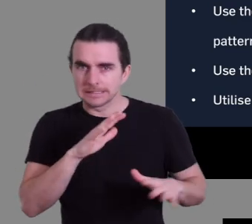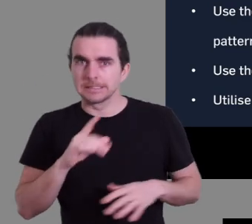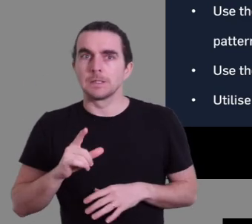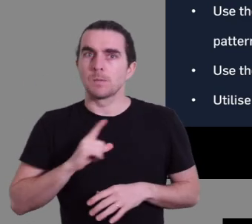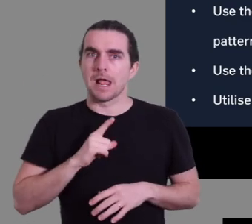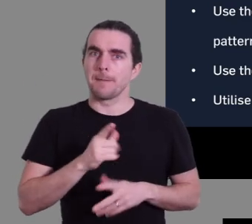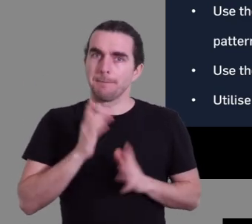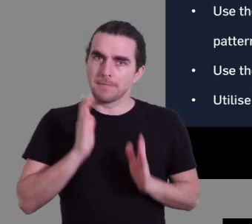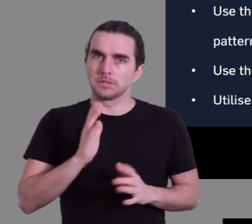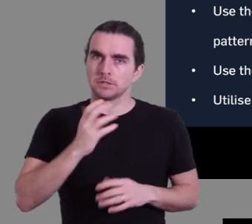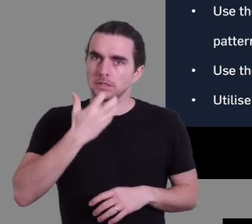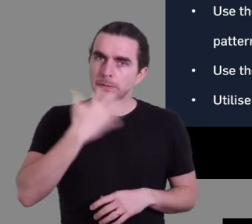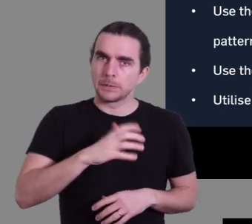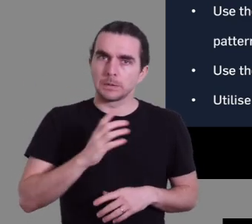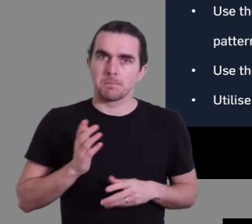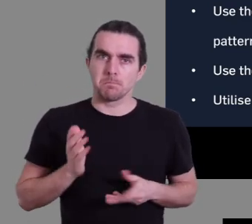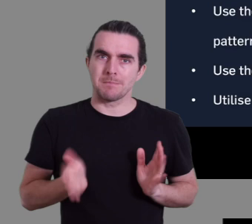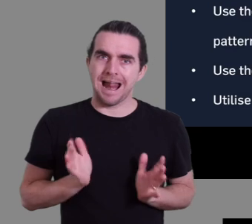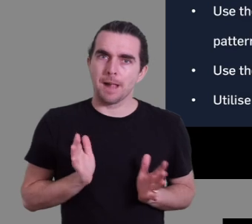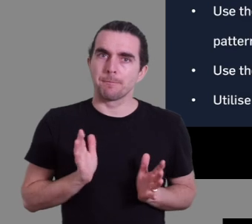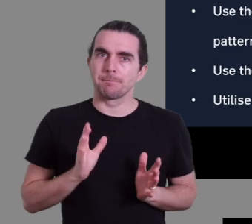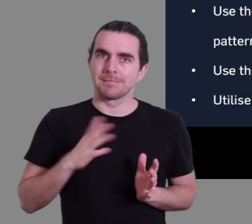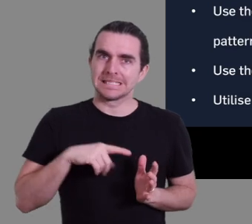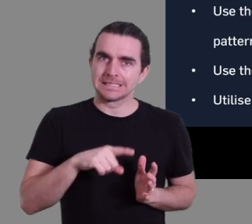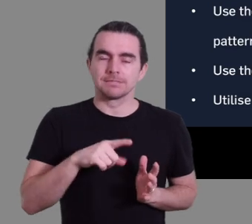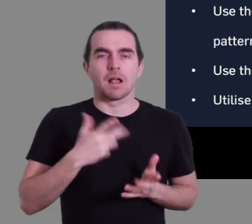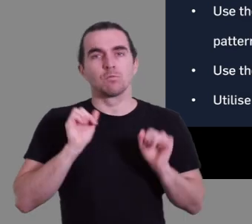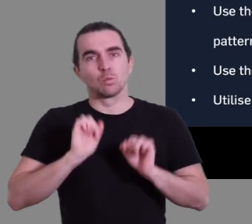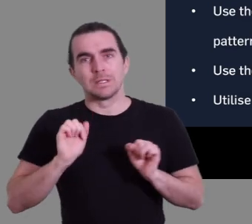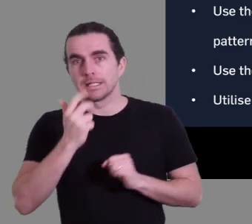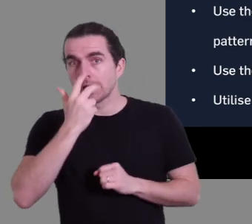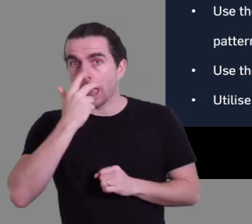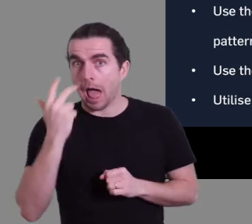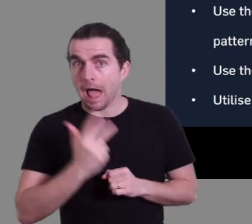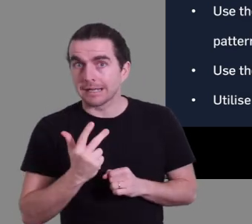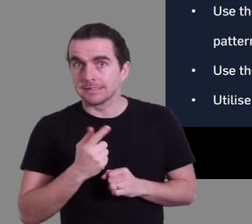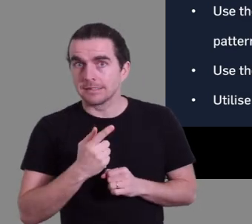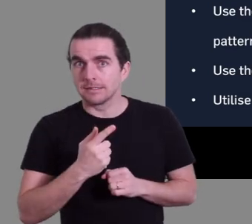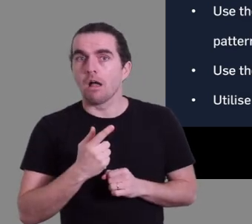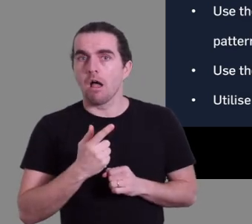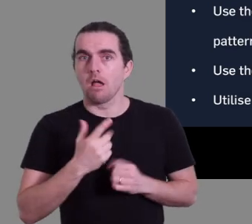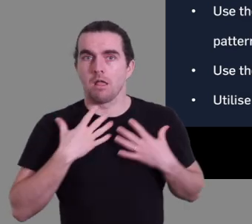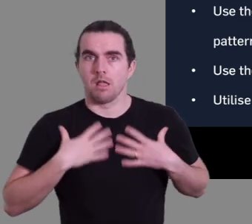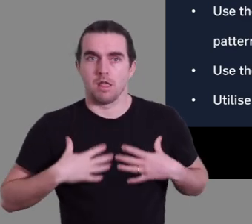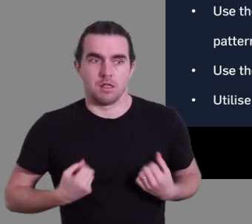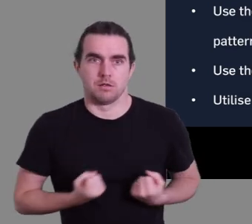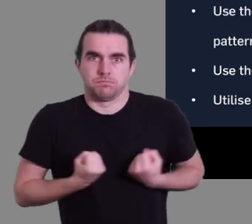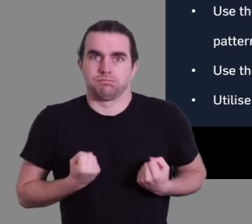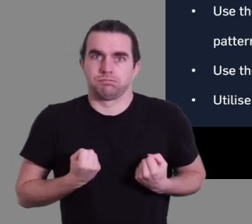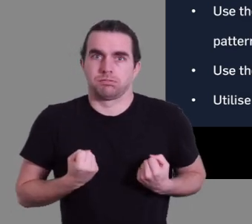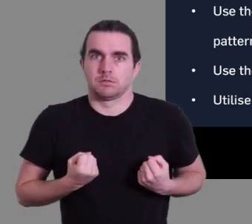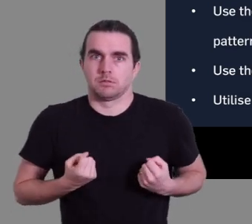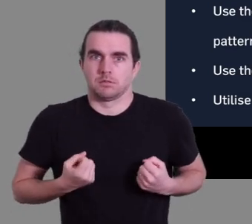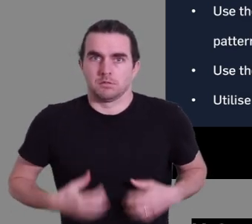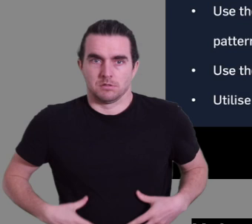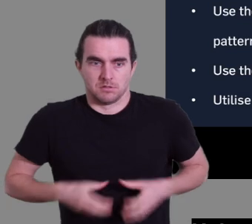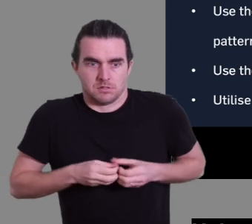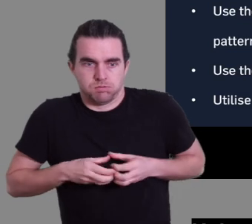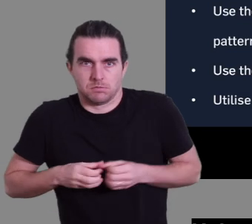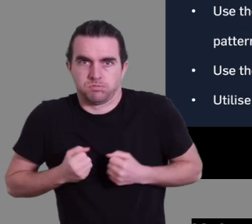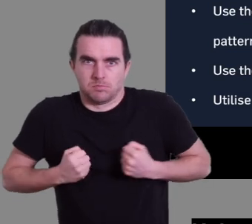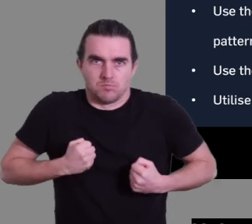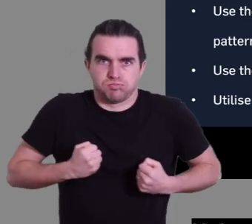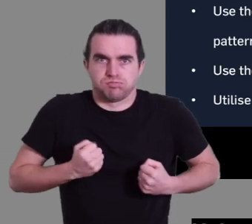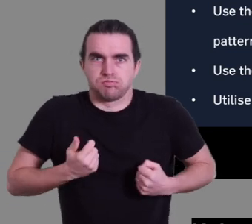that until he had the running power to do it regularly. So we waited till he was nearly 18. He had the running power now. He's got